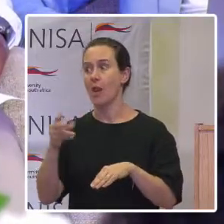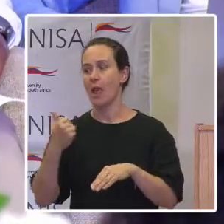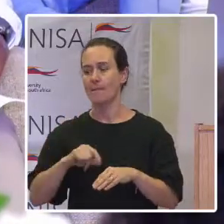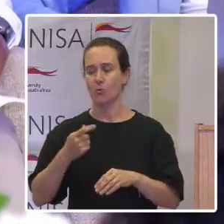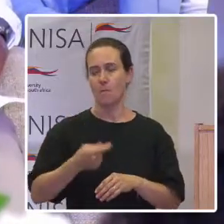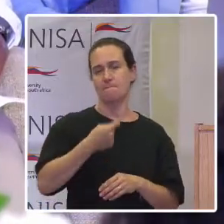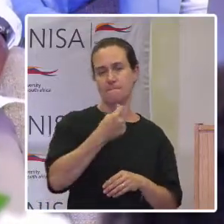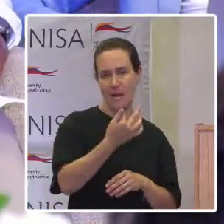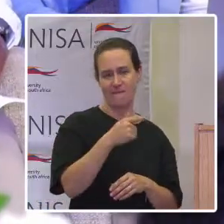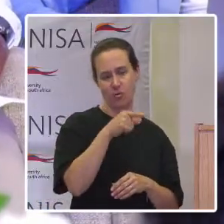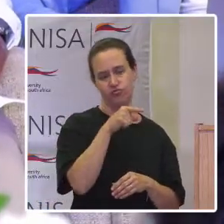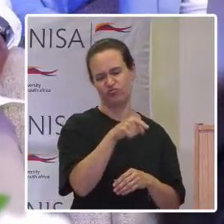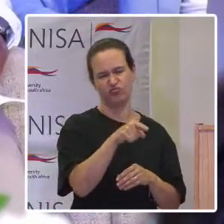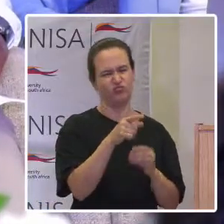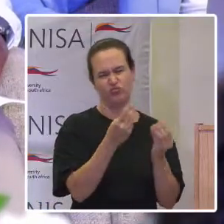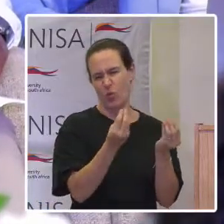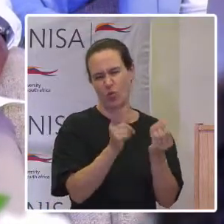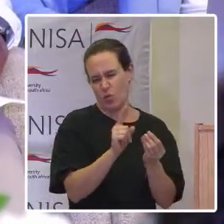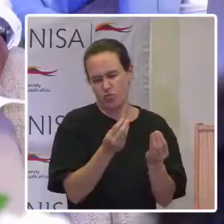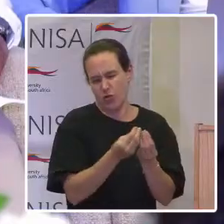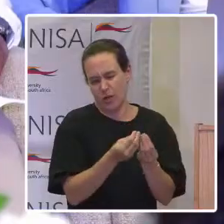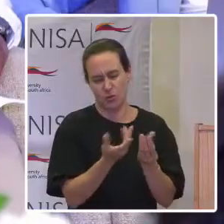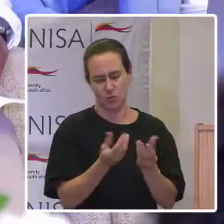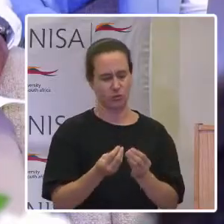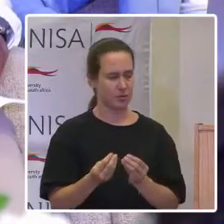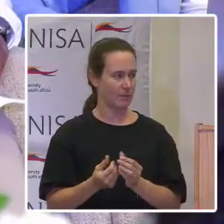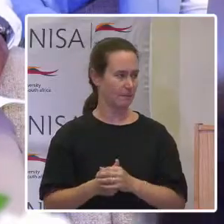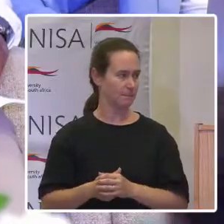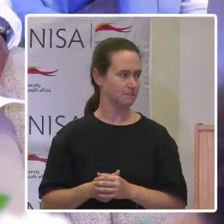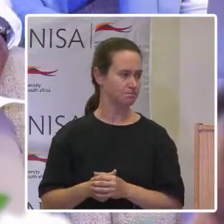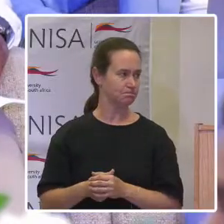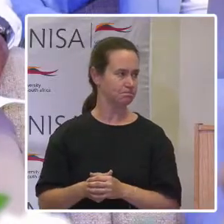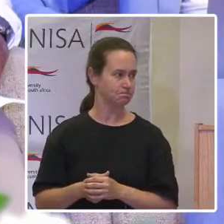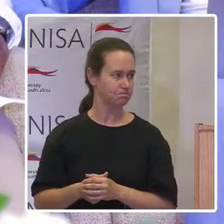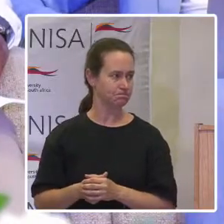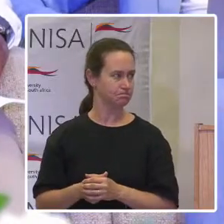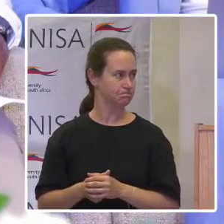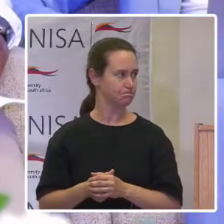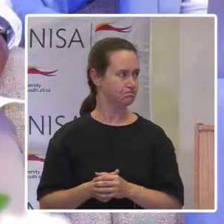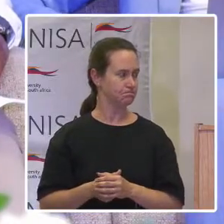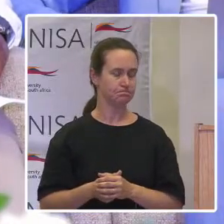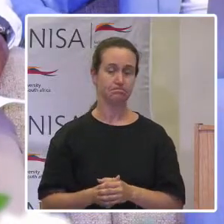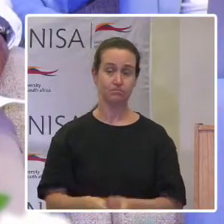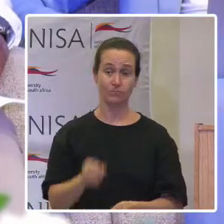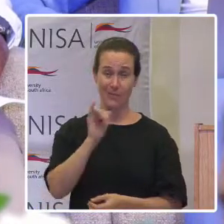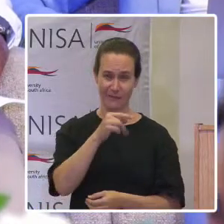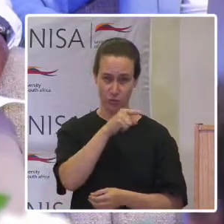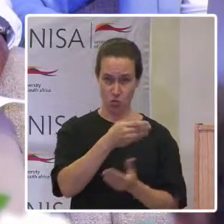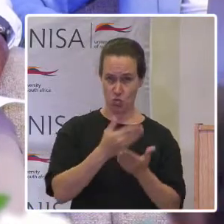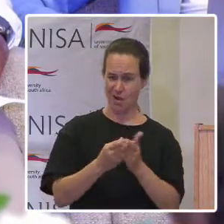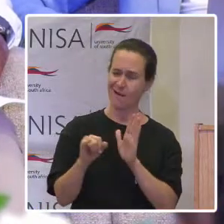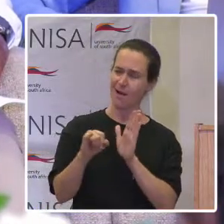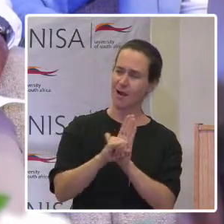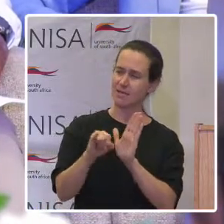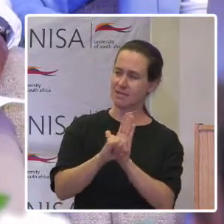alleviation of that need. So if you are able to